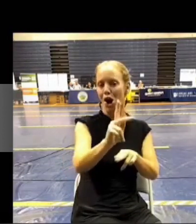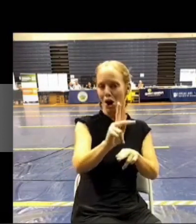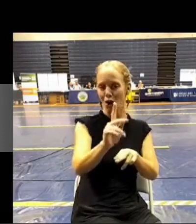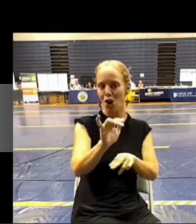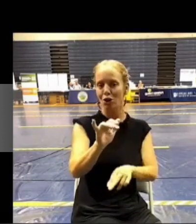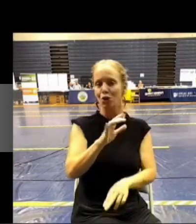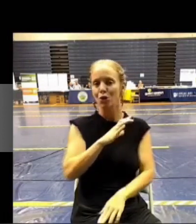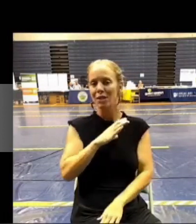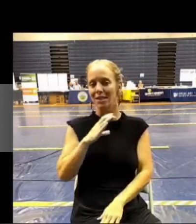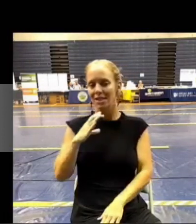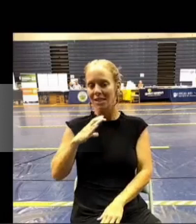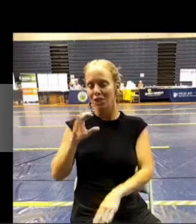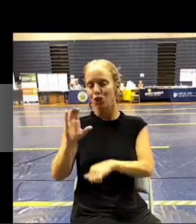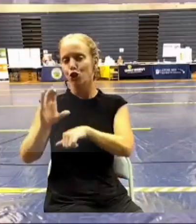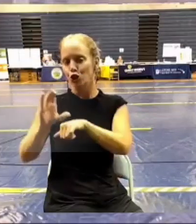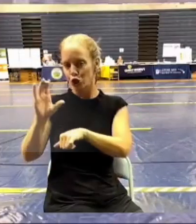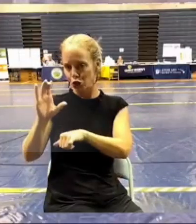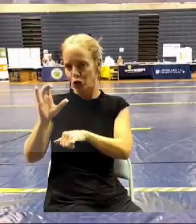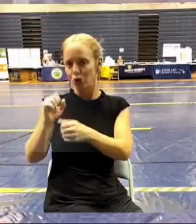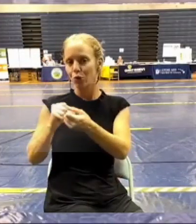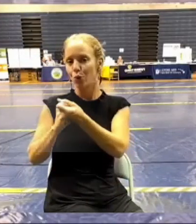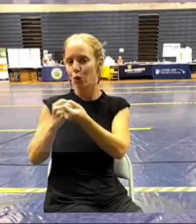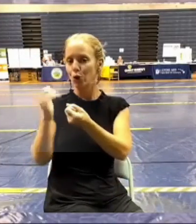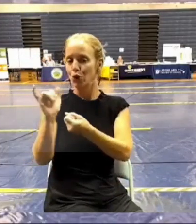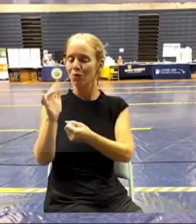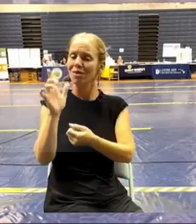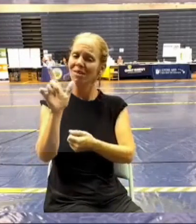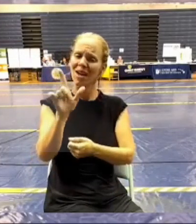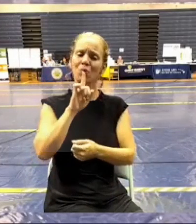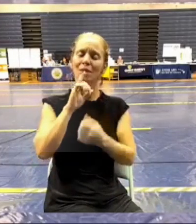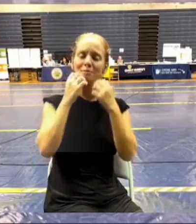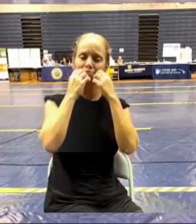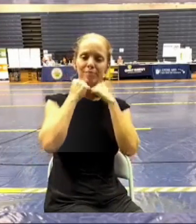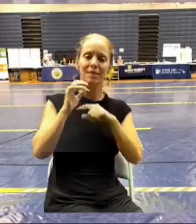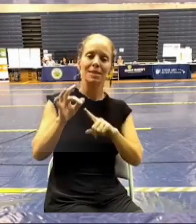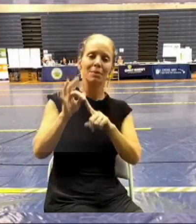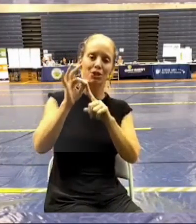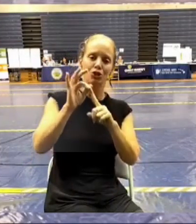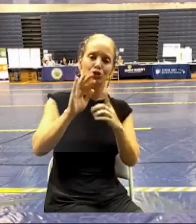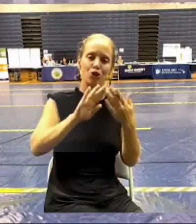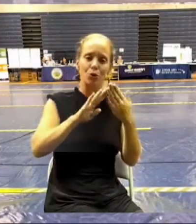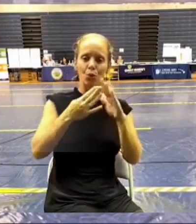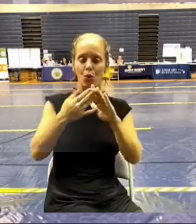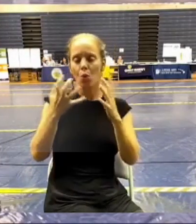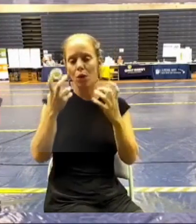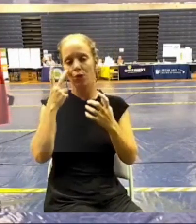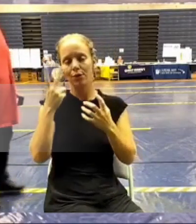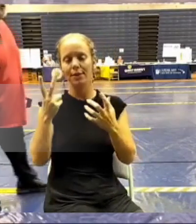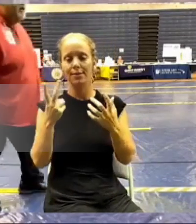Lahaina has a very special community, and I think we all want to see it alive and well again. Thank you.